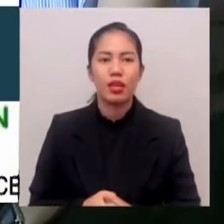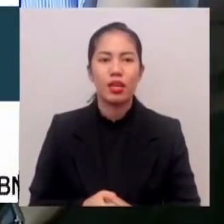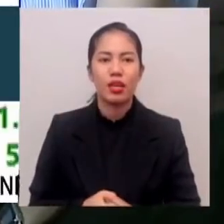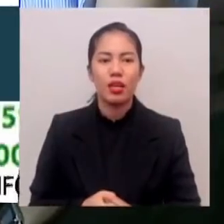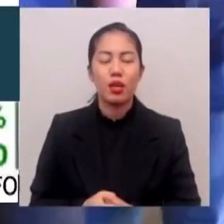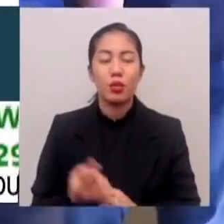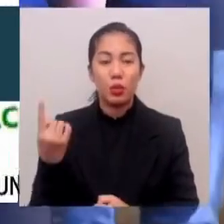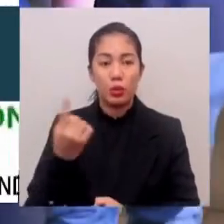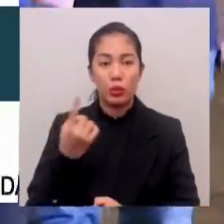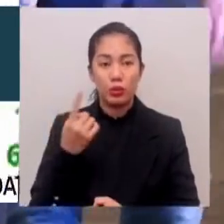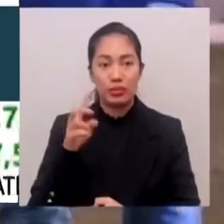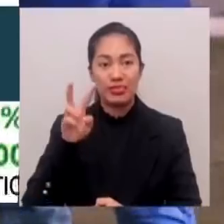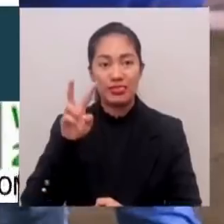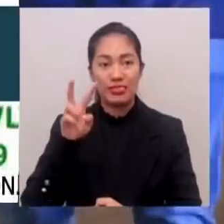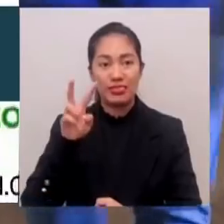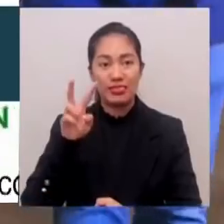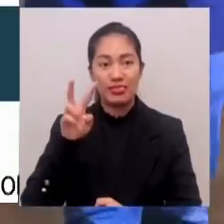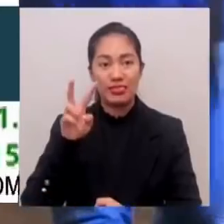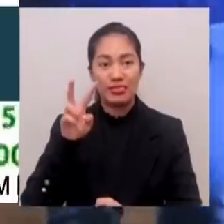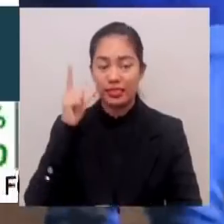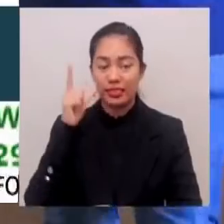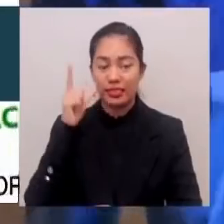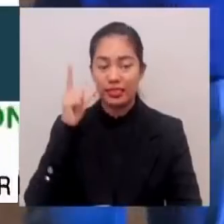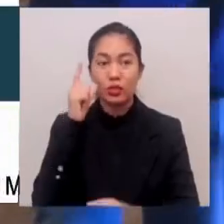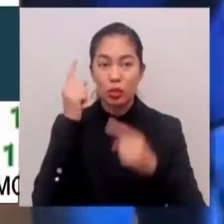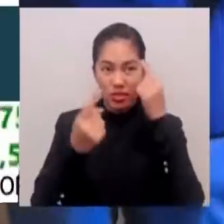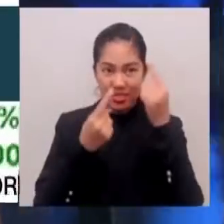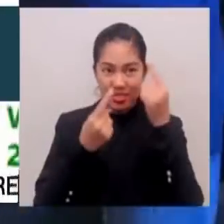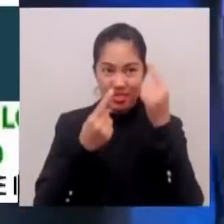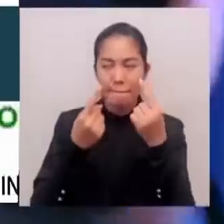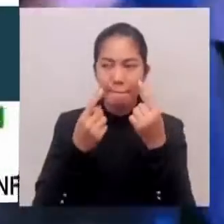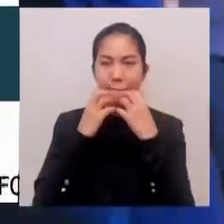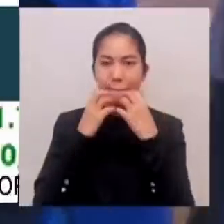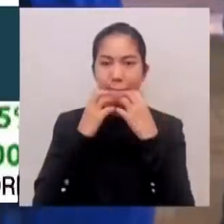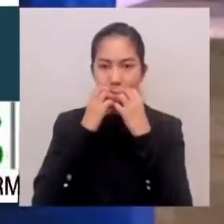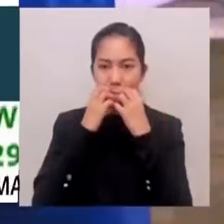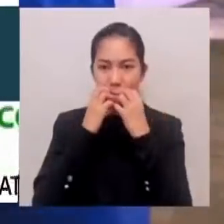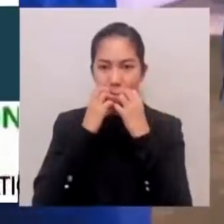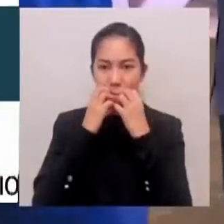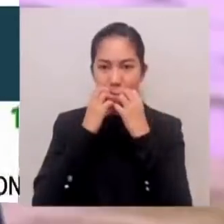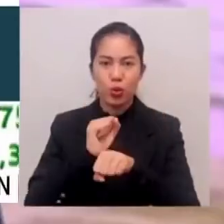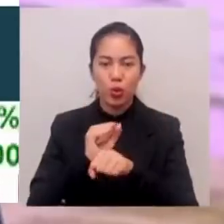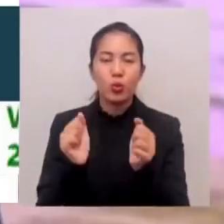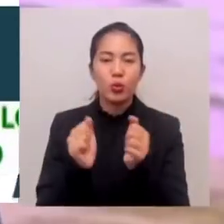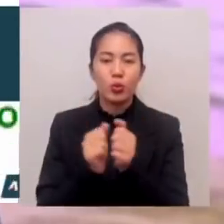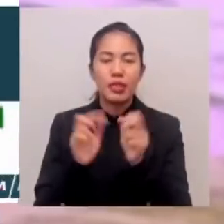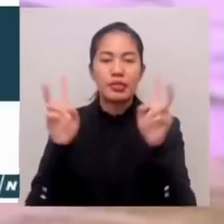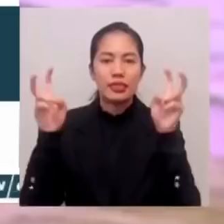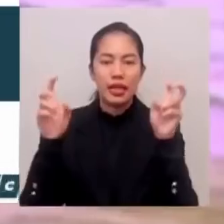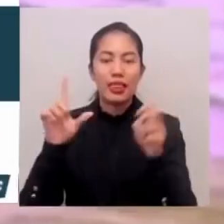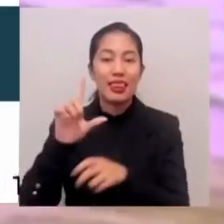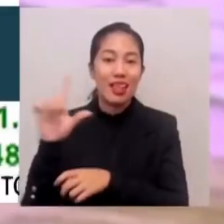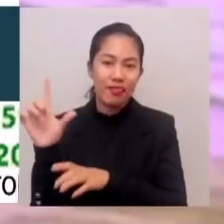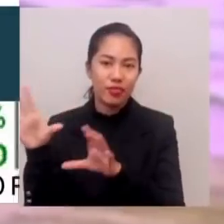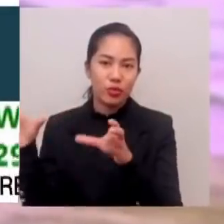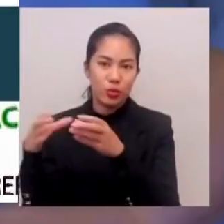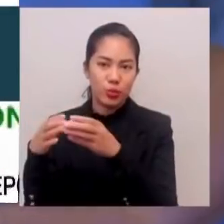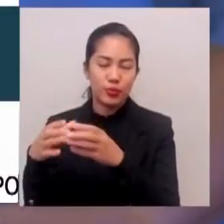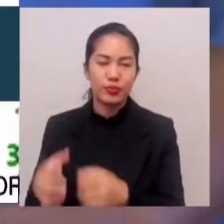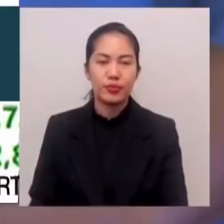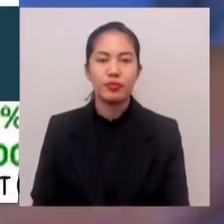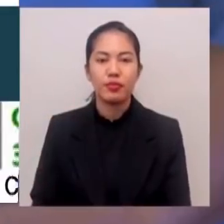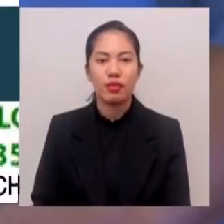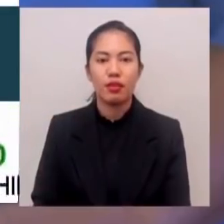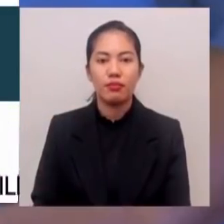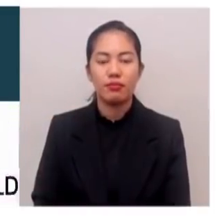who considers, no, the value of working with the left-oriented organizations.